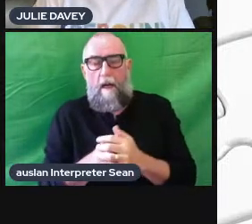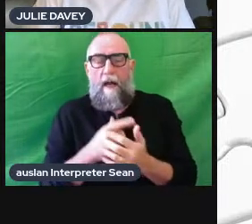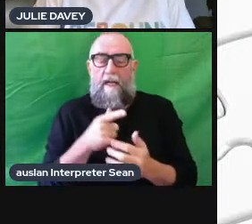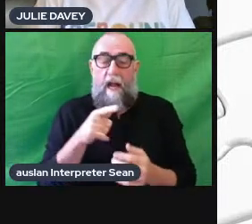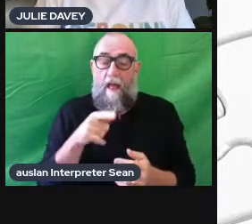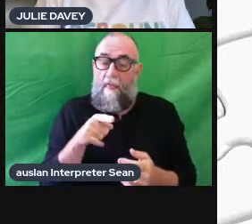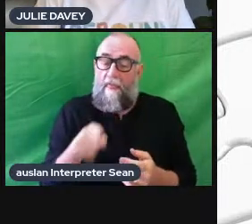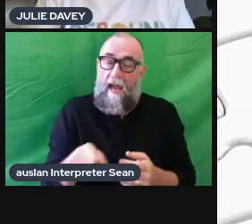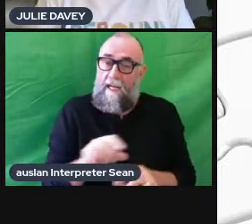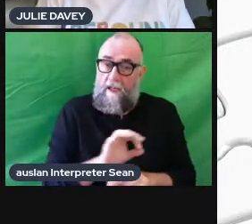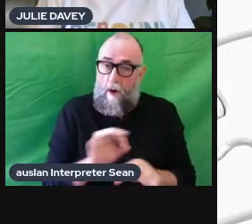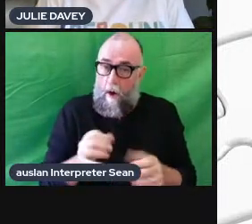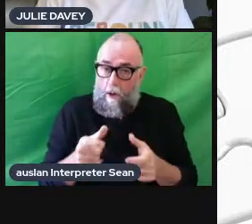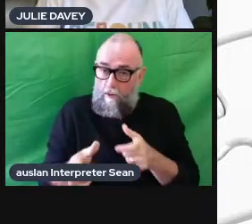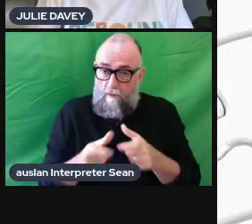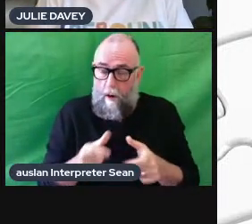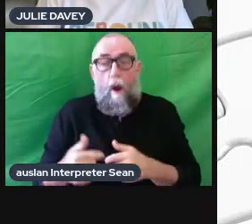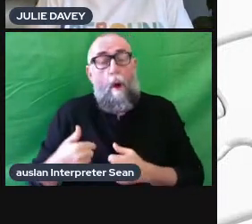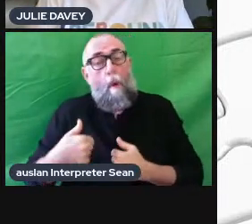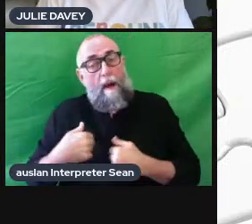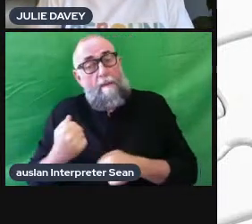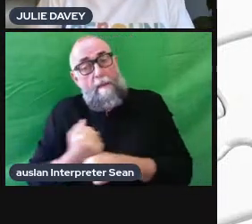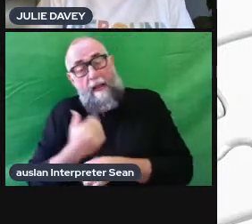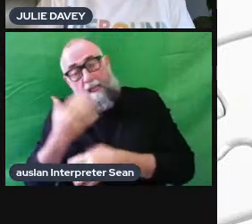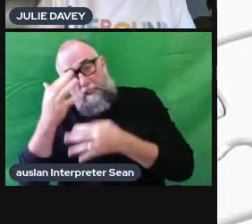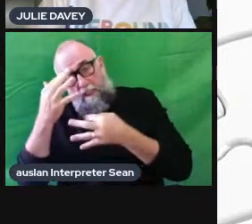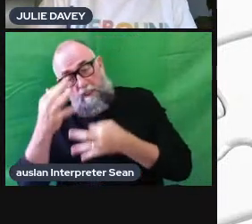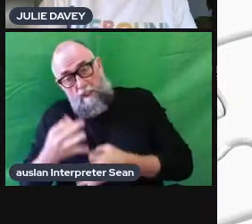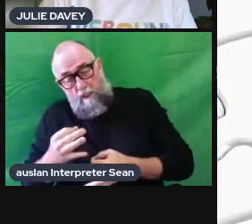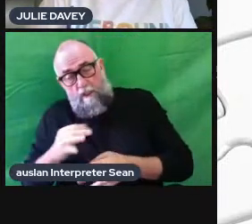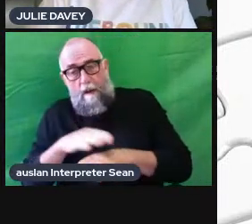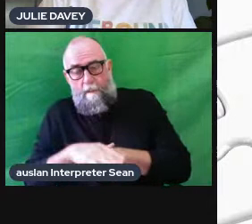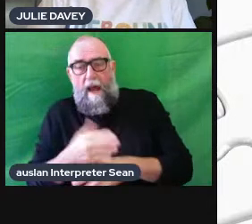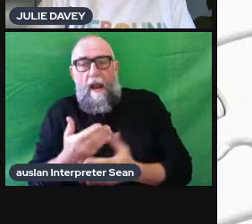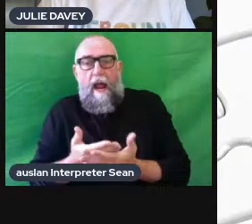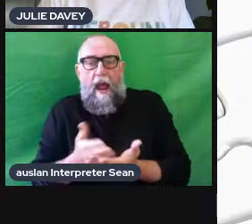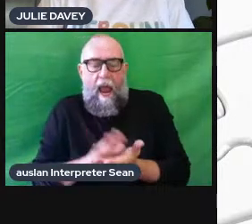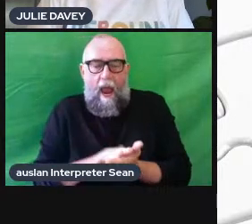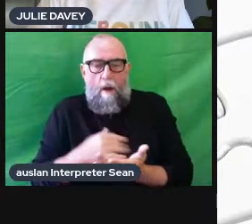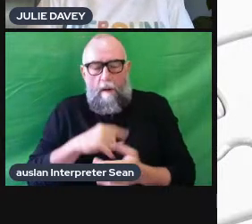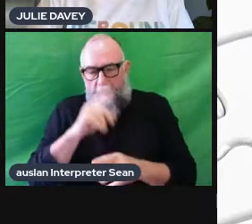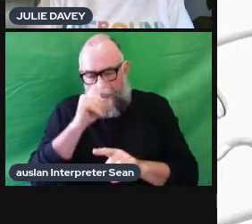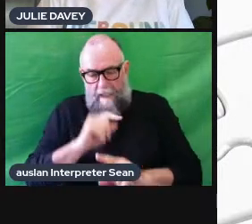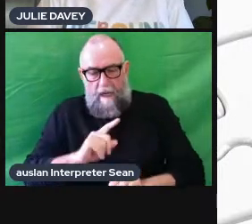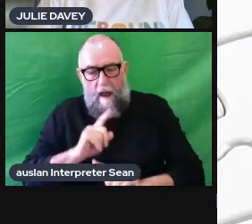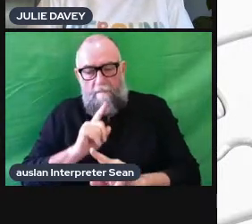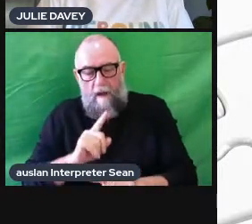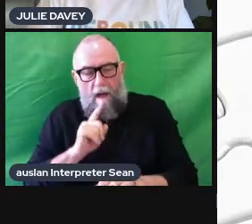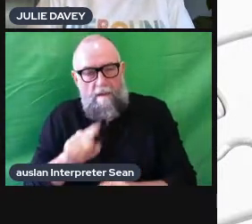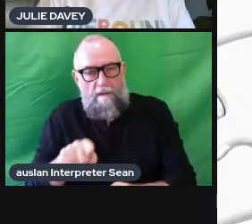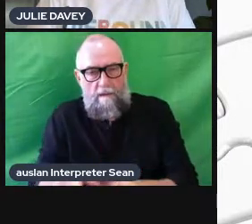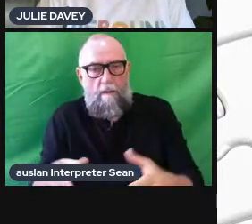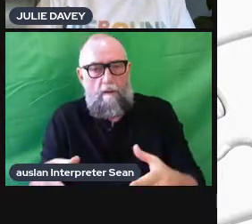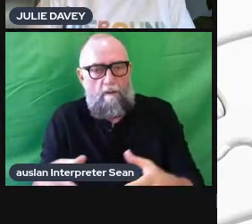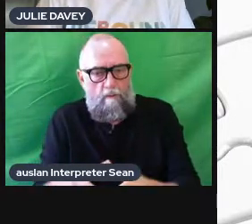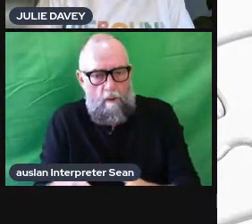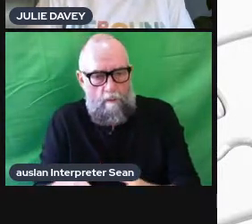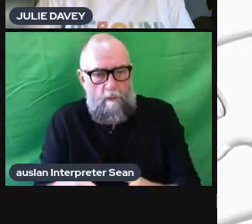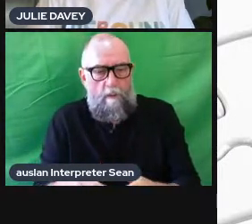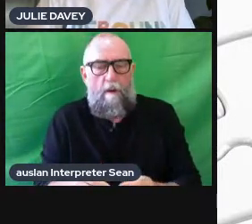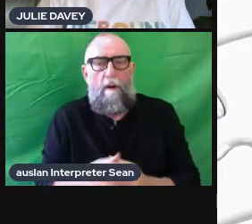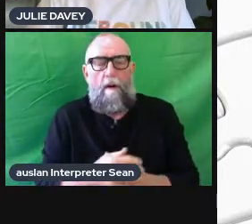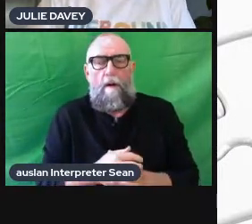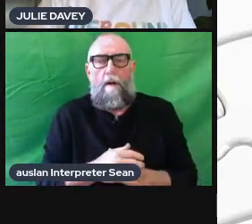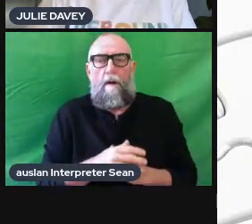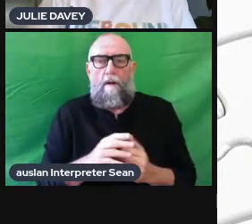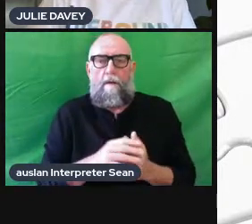forth, we actually got to decide how we would prefer to work as an advisory group, and we got to decide how we would work